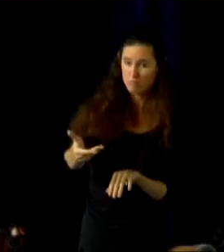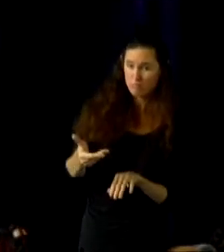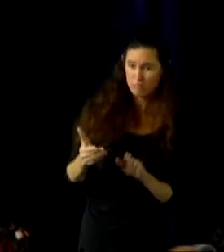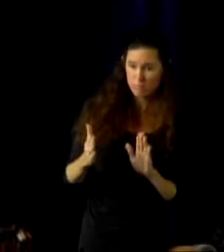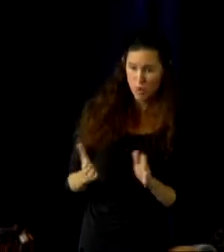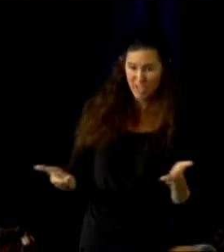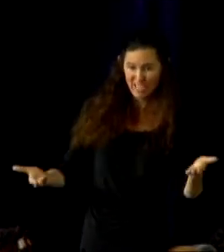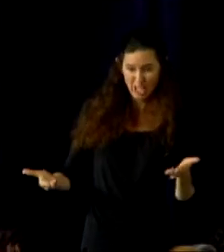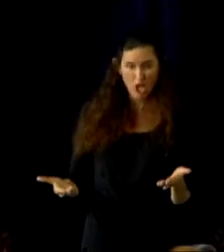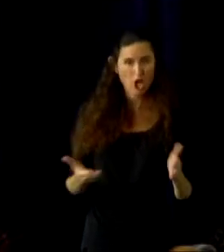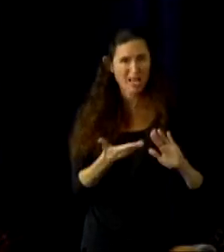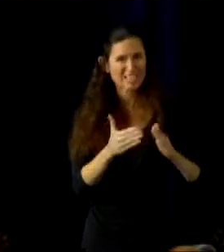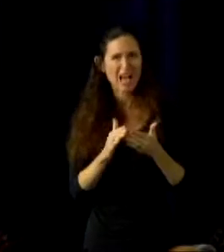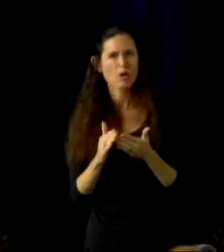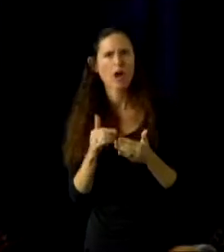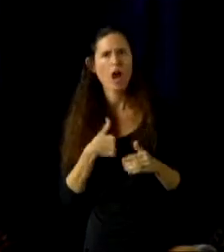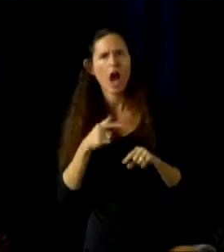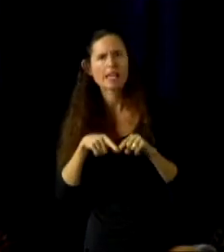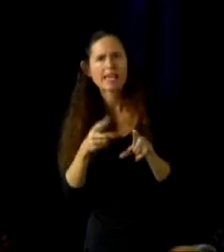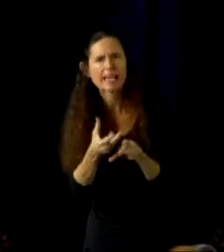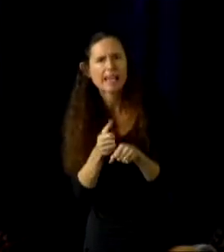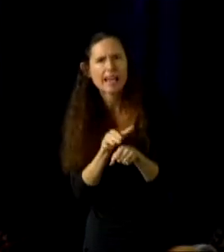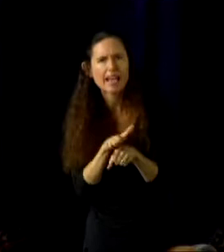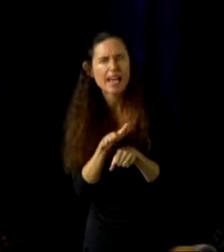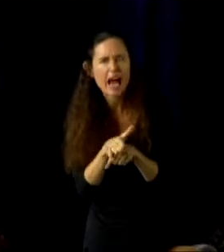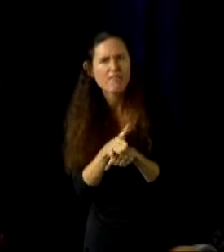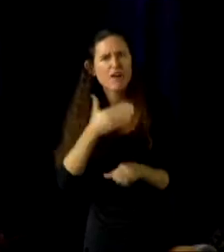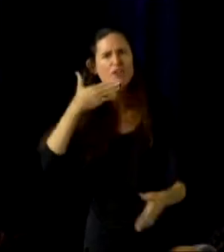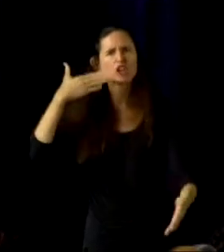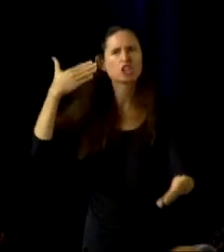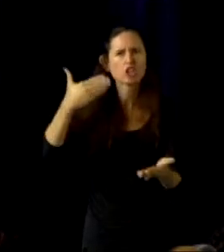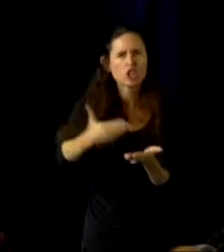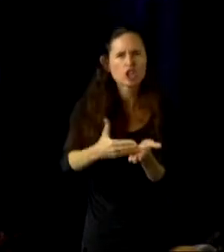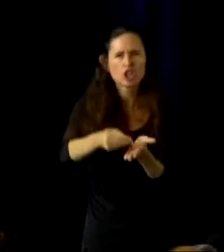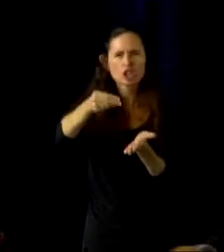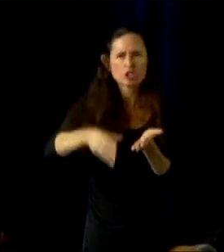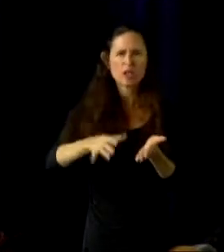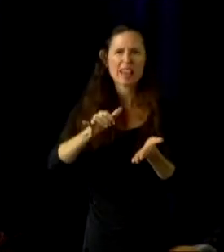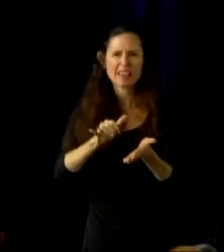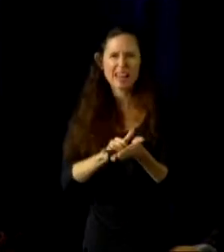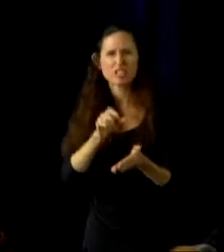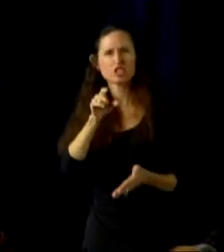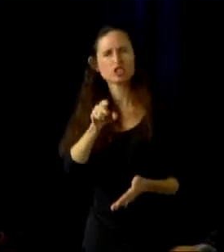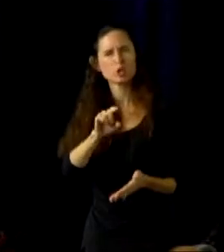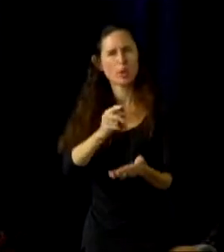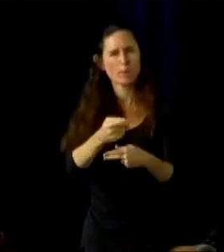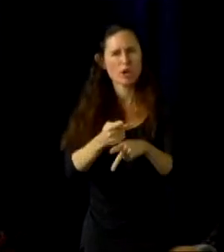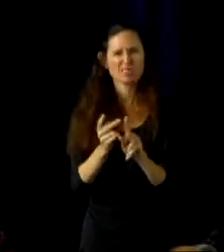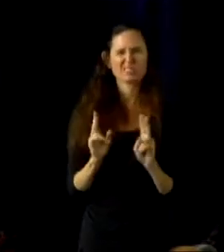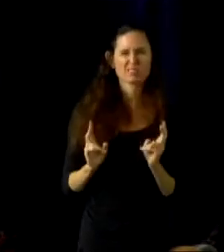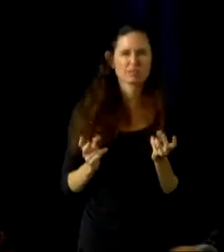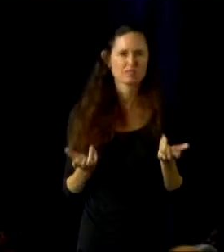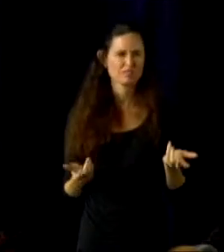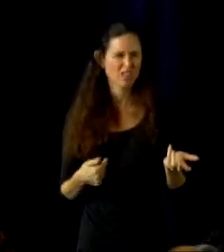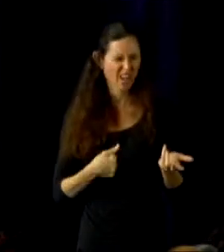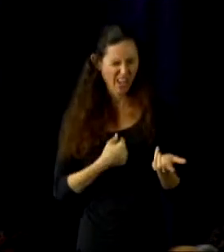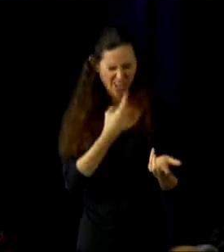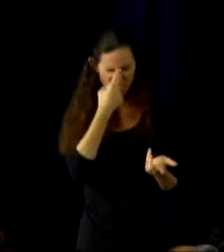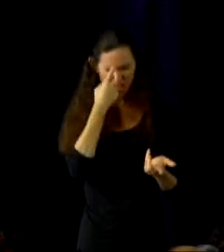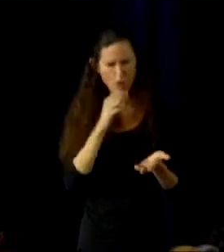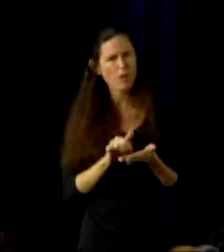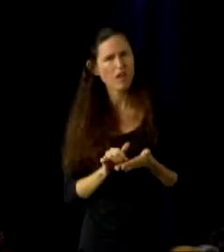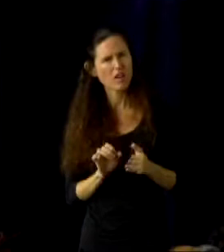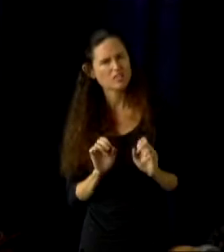saying, I can't get enough of the good students that you are producing. And I thought, that's